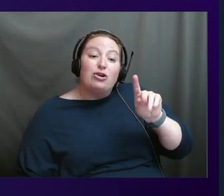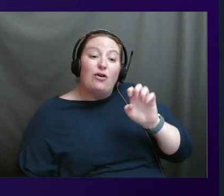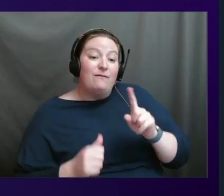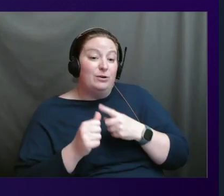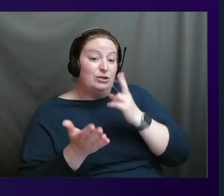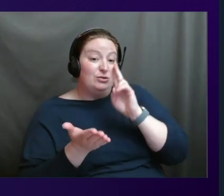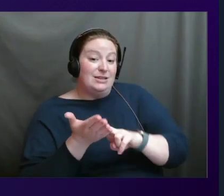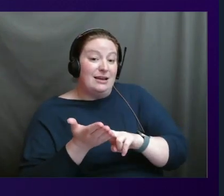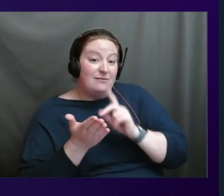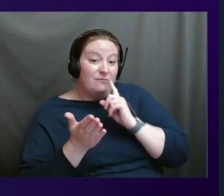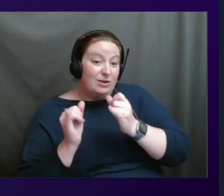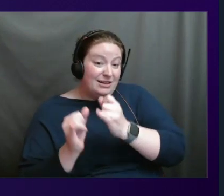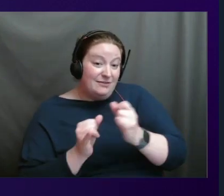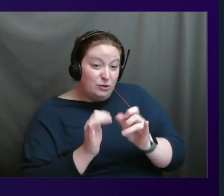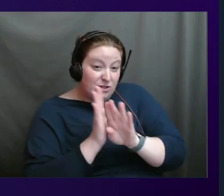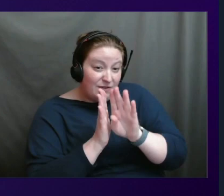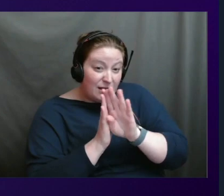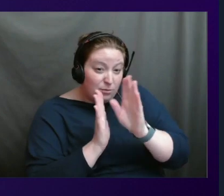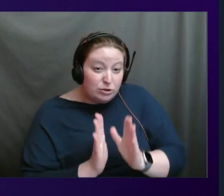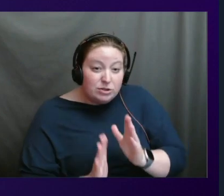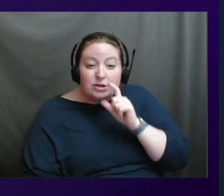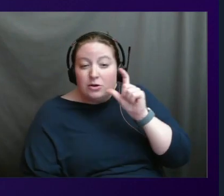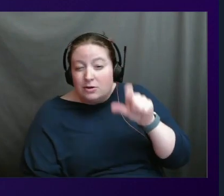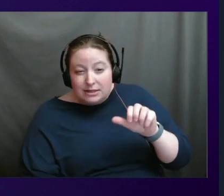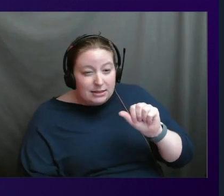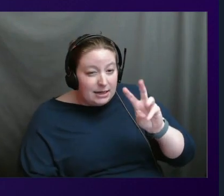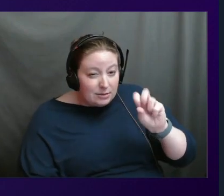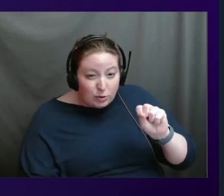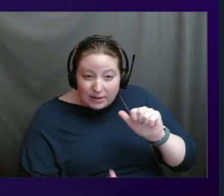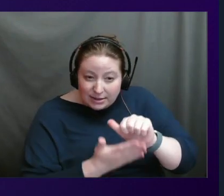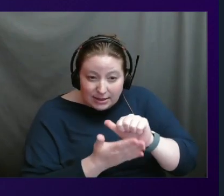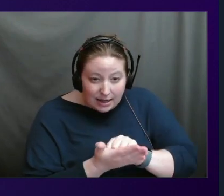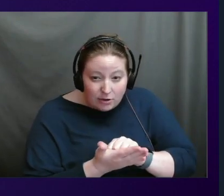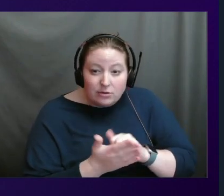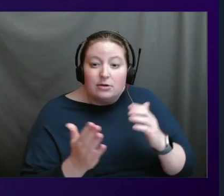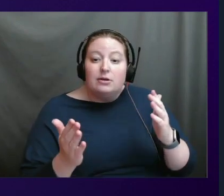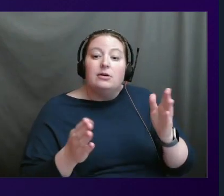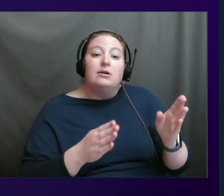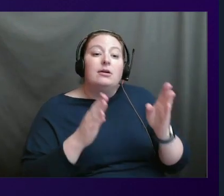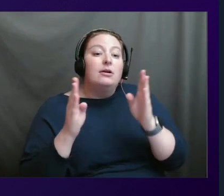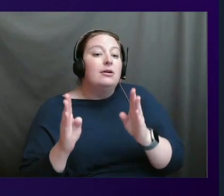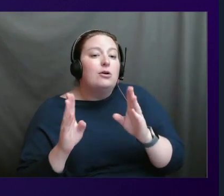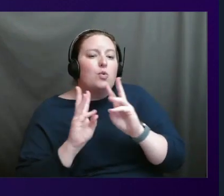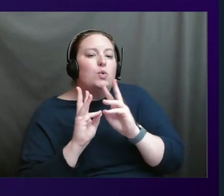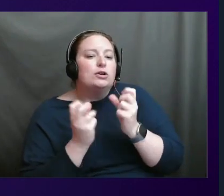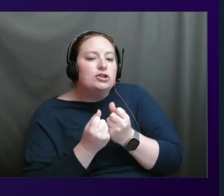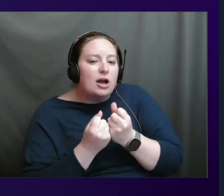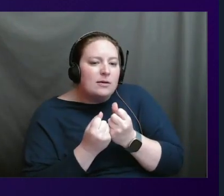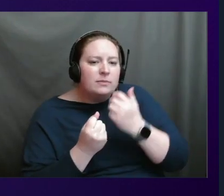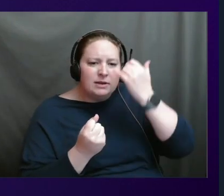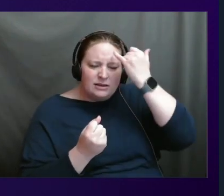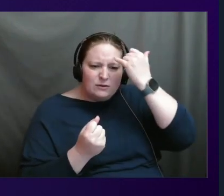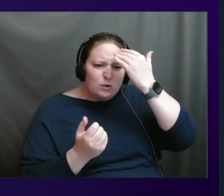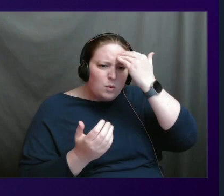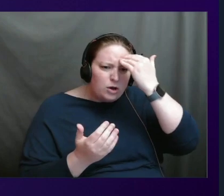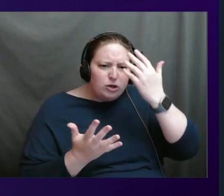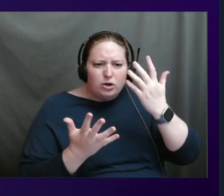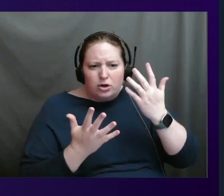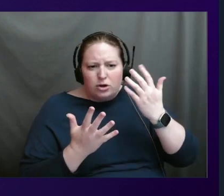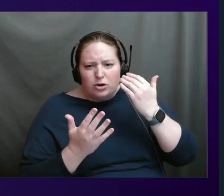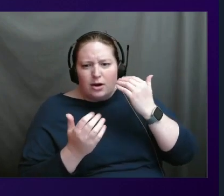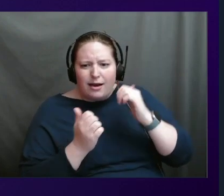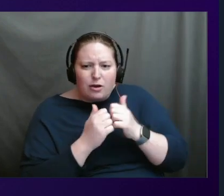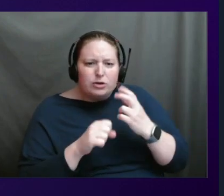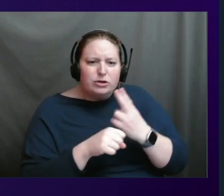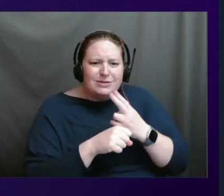individual developers. You don't need an AWS account. The next one is a workshop. So if you really want to see how you can use it in action while also going through a